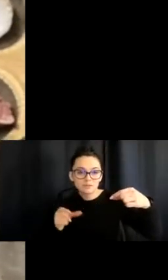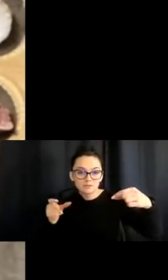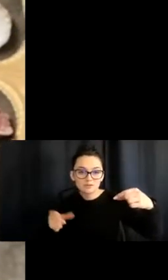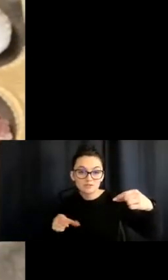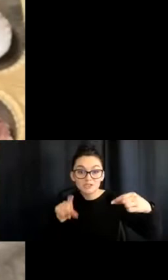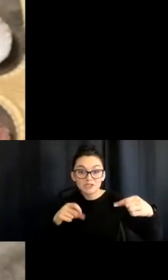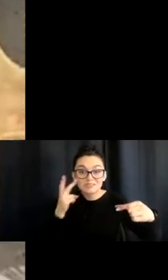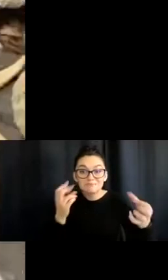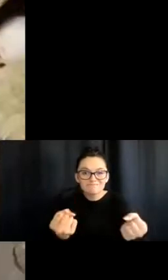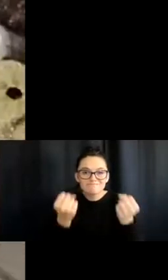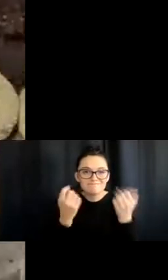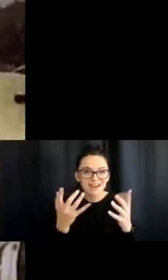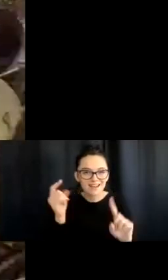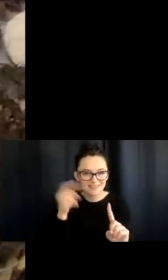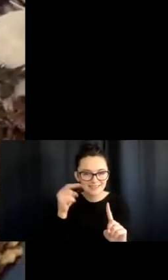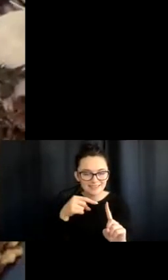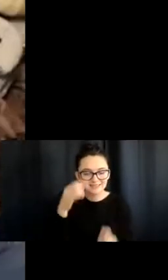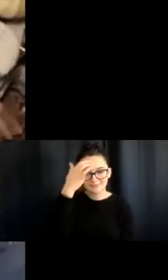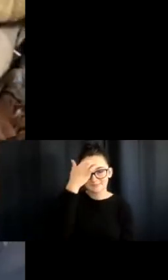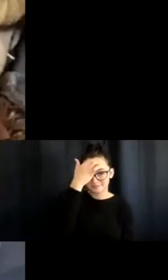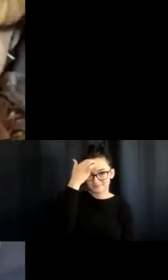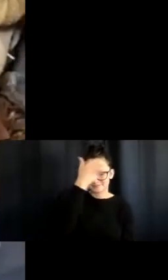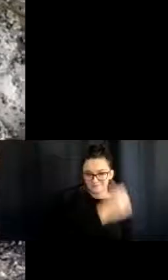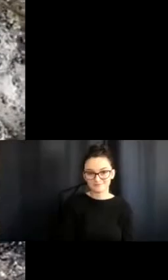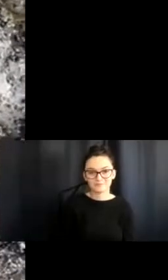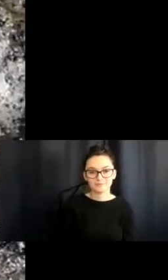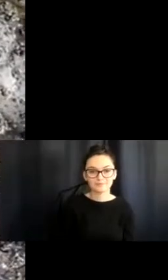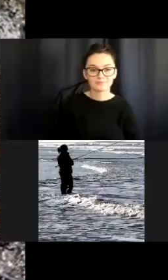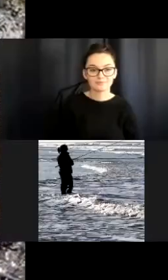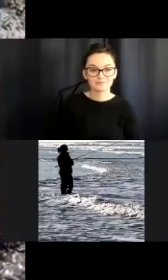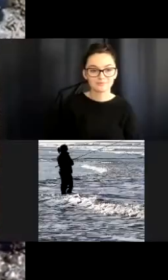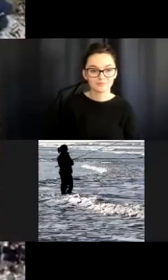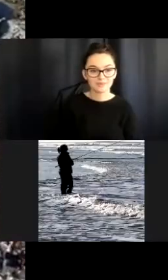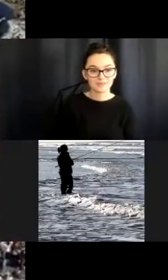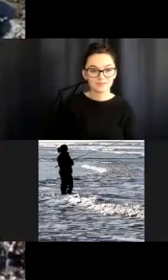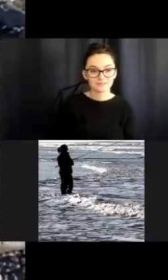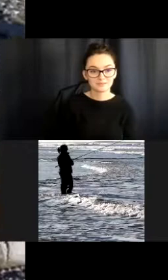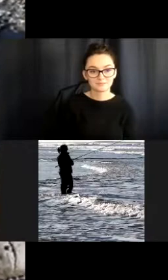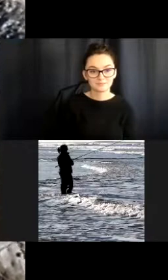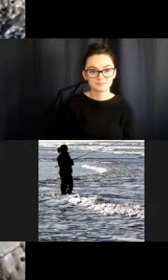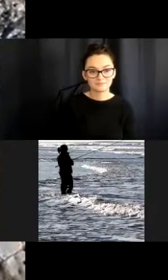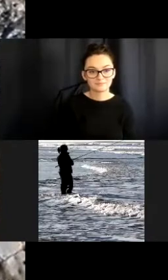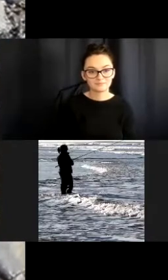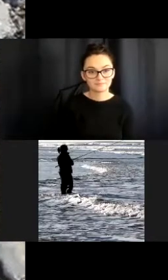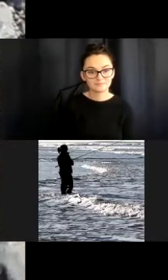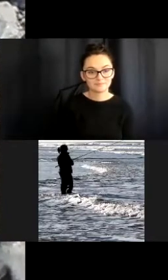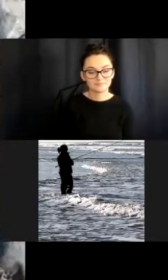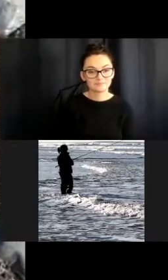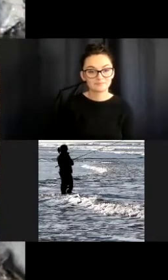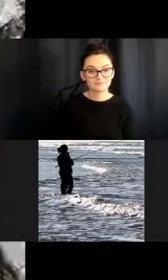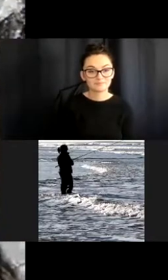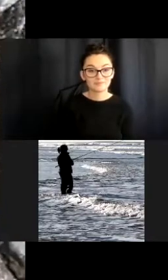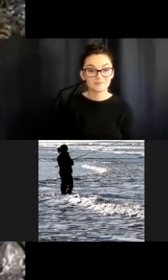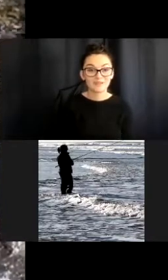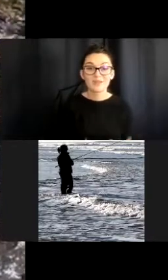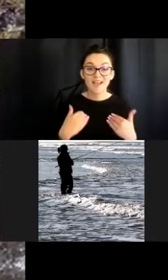just a little bit when we get there. We have a little